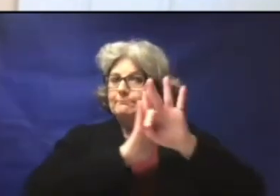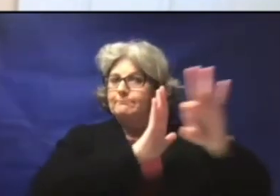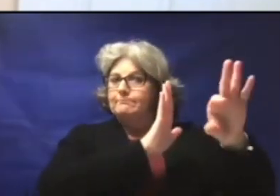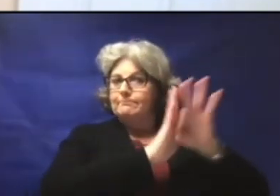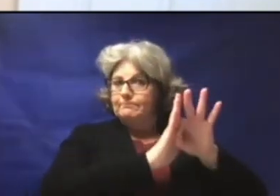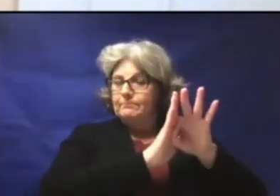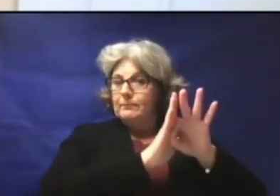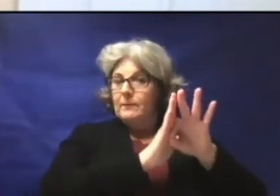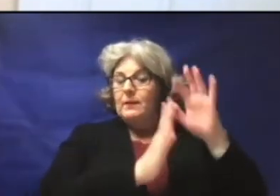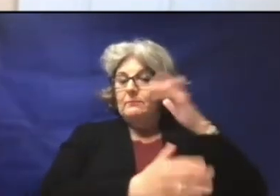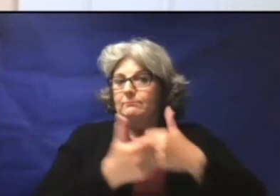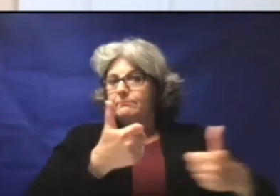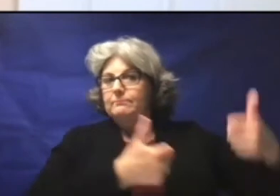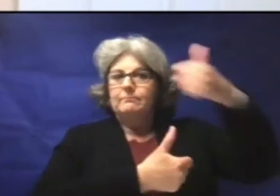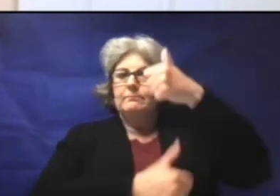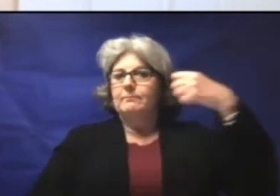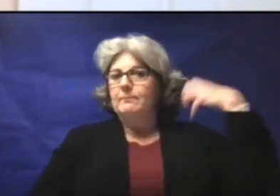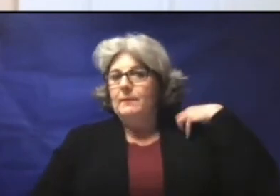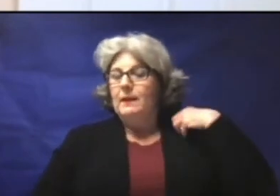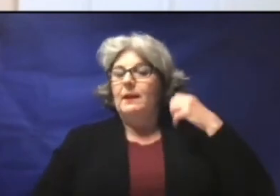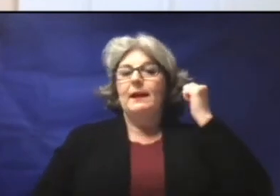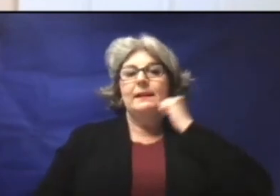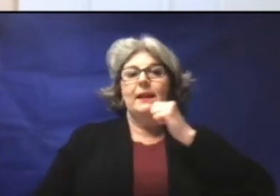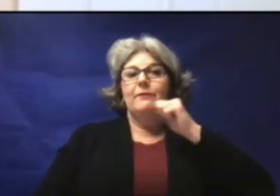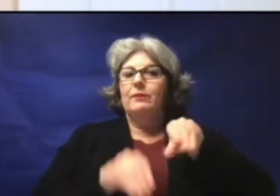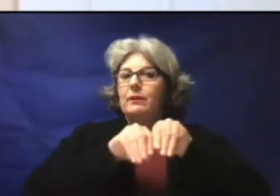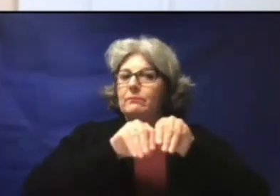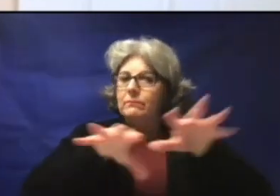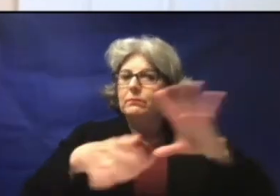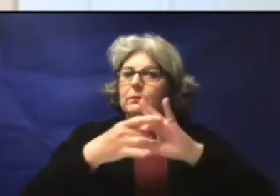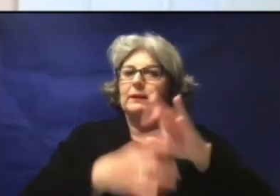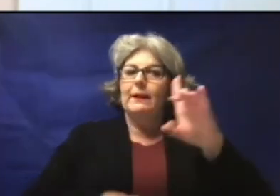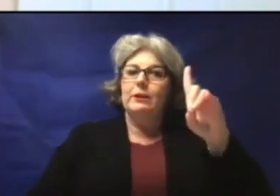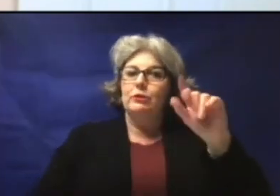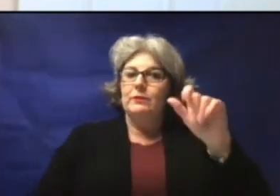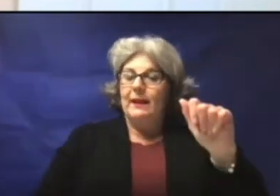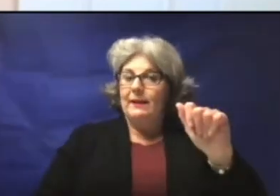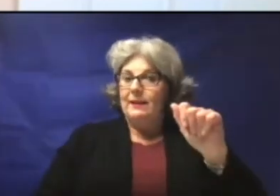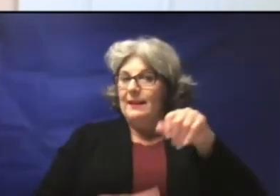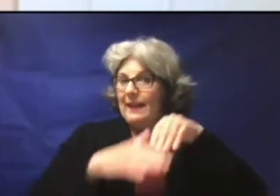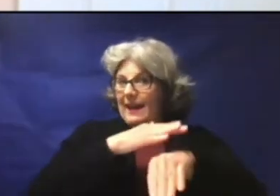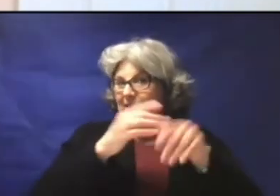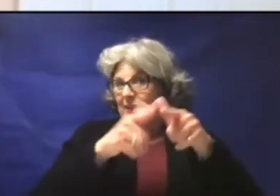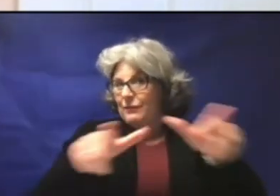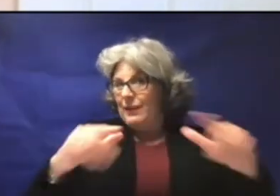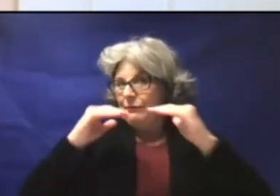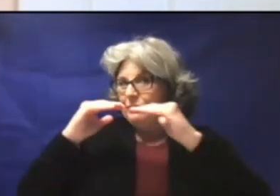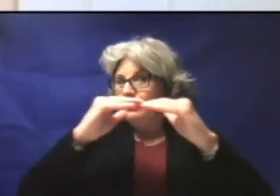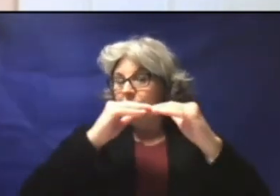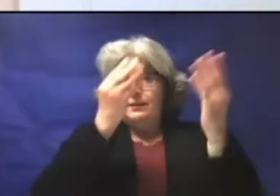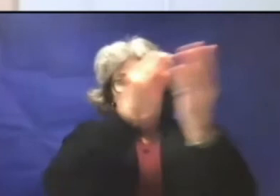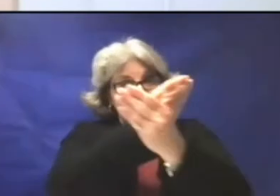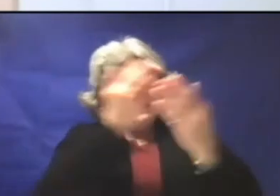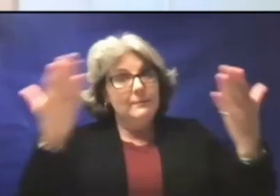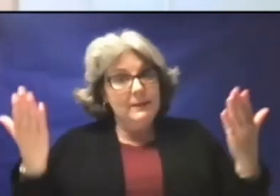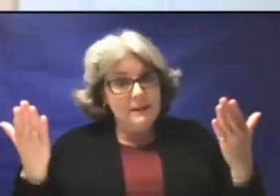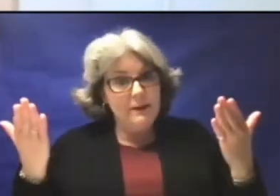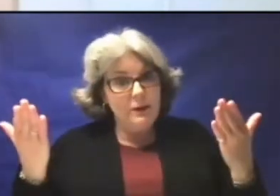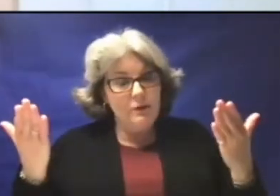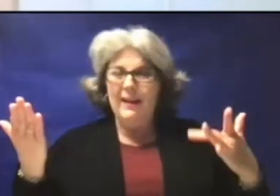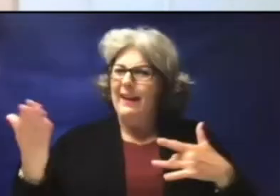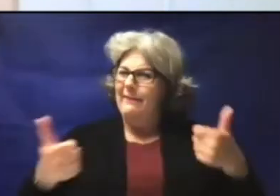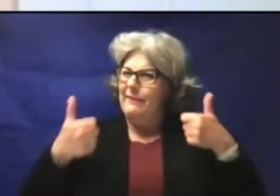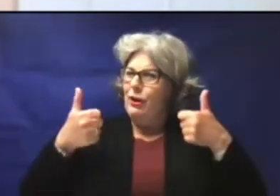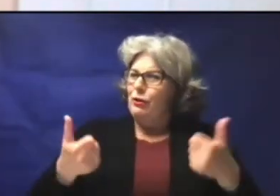and prioritizing data disaggregation and language access. And let me tell you, it felt good